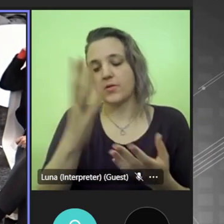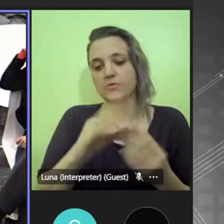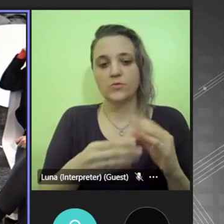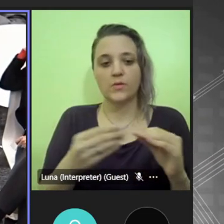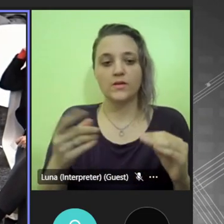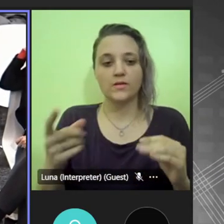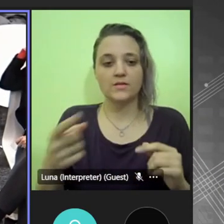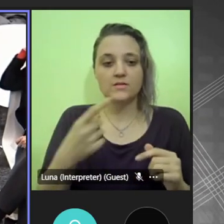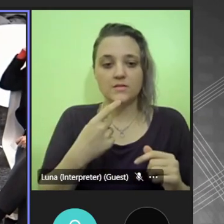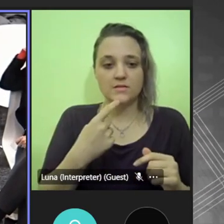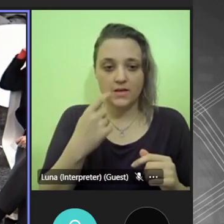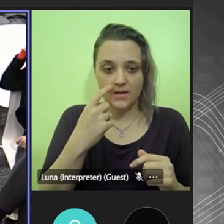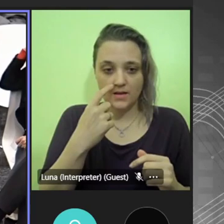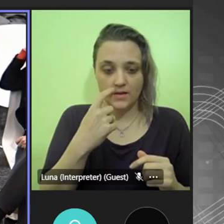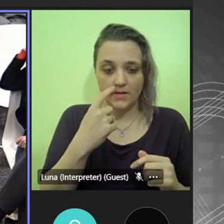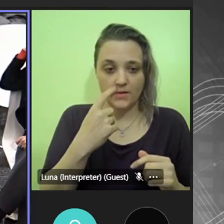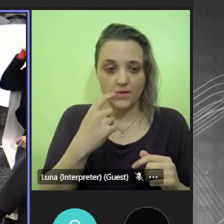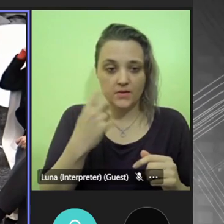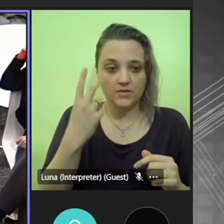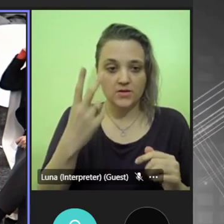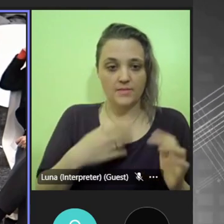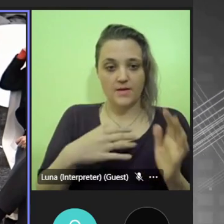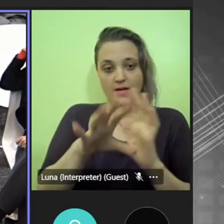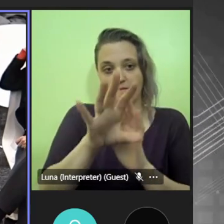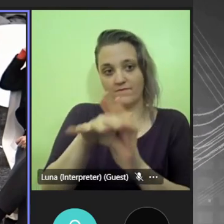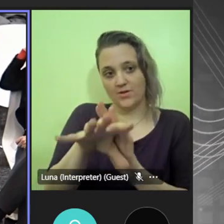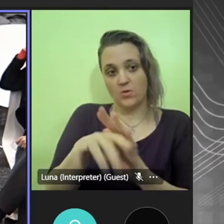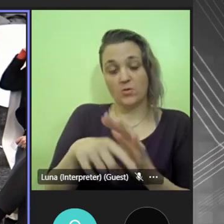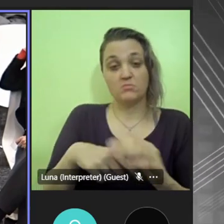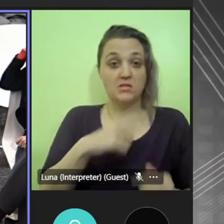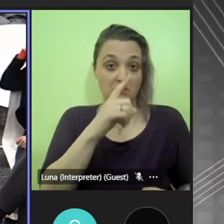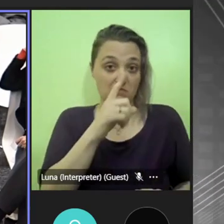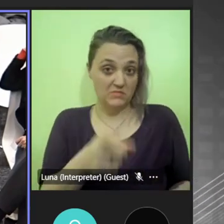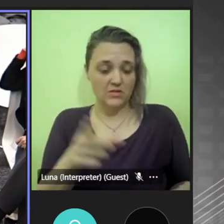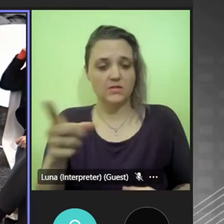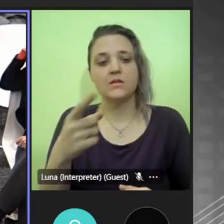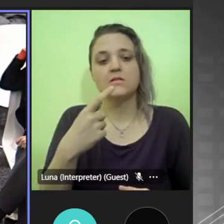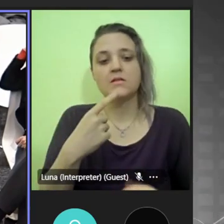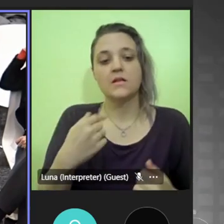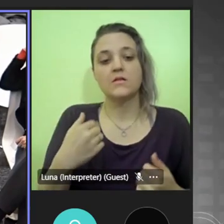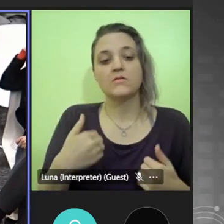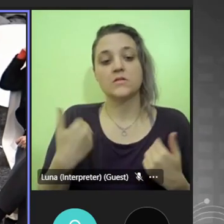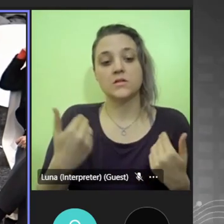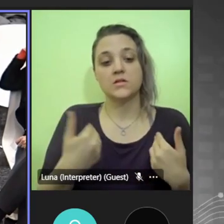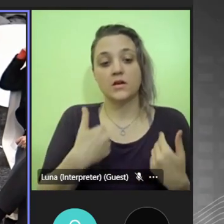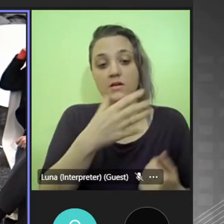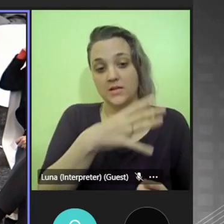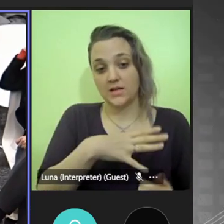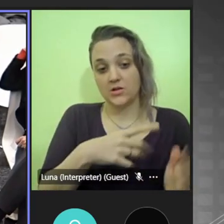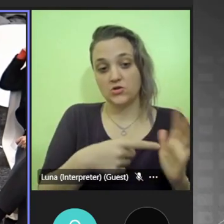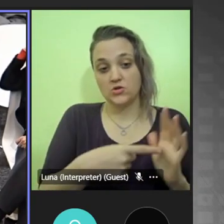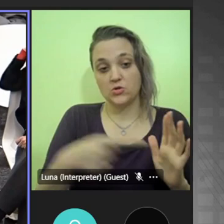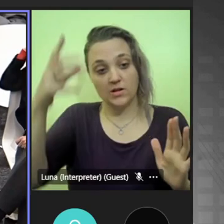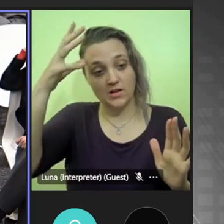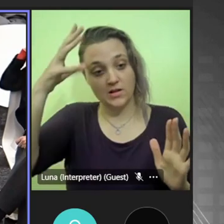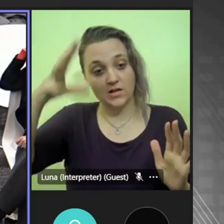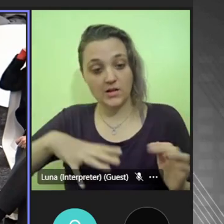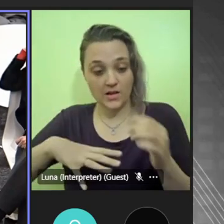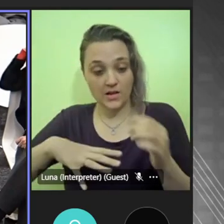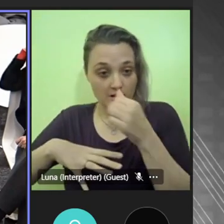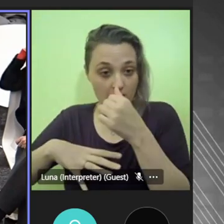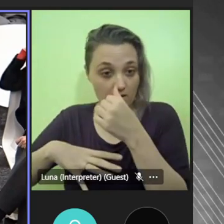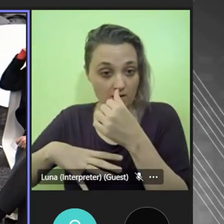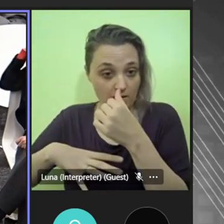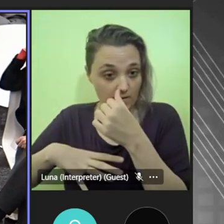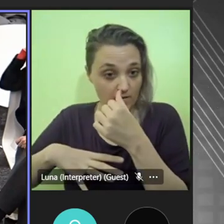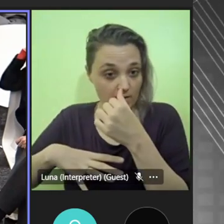story. They said that they had caught me on video. I said, really? They said that there was a young lady, and it showed